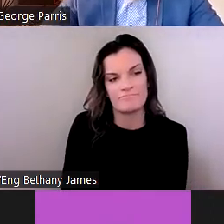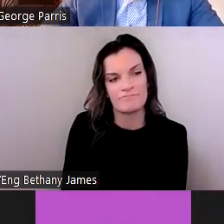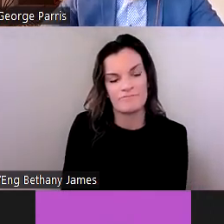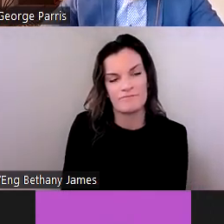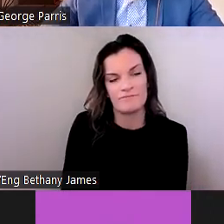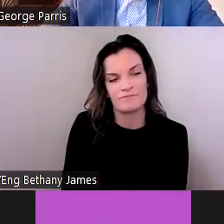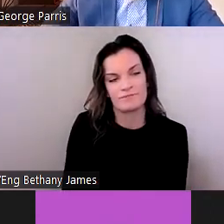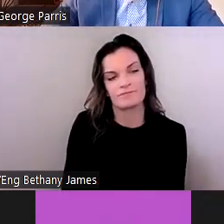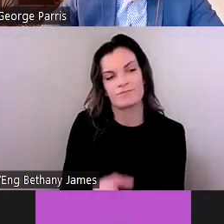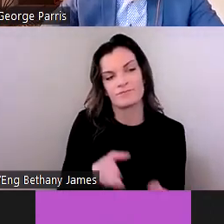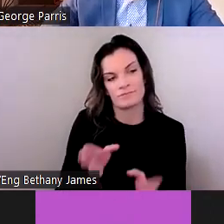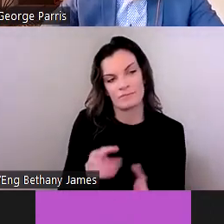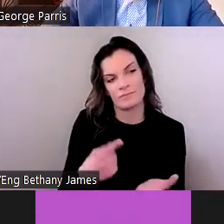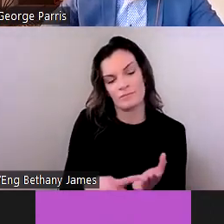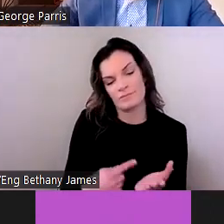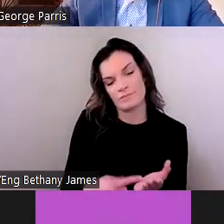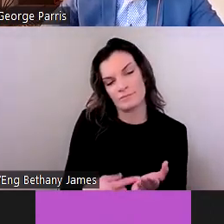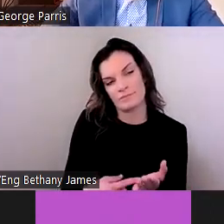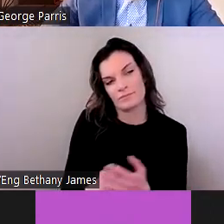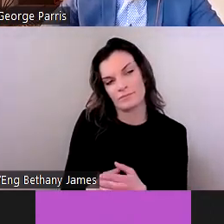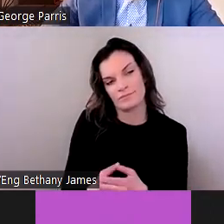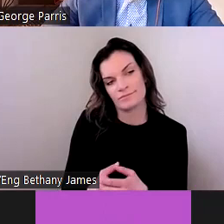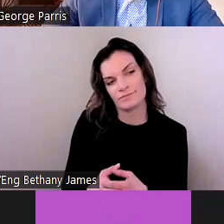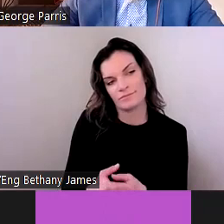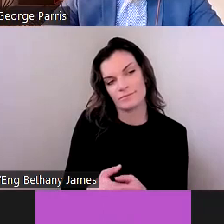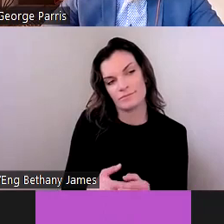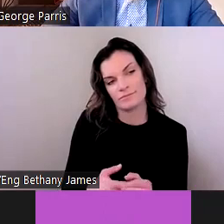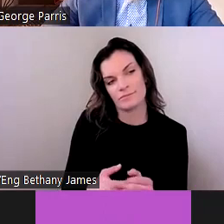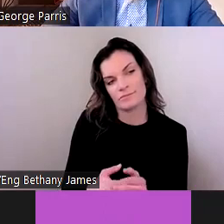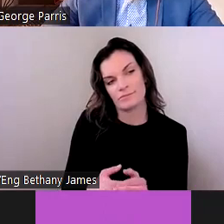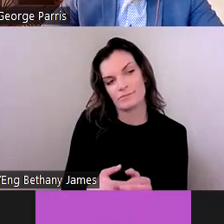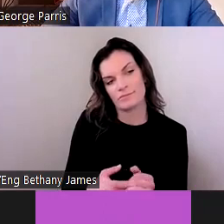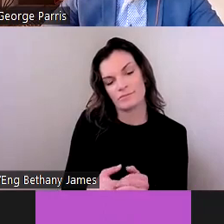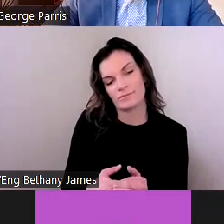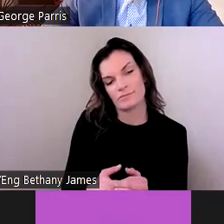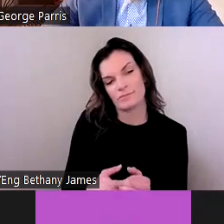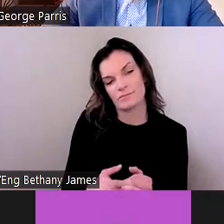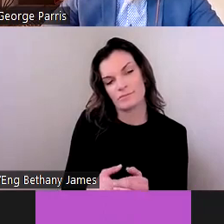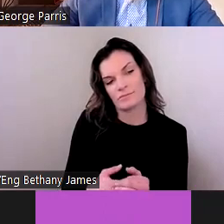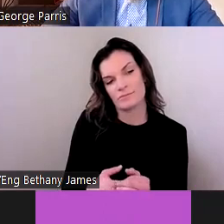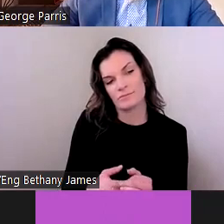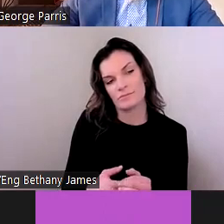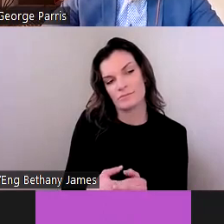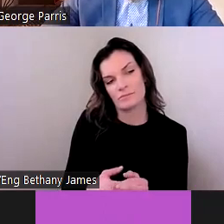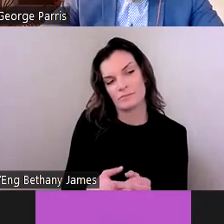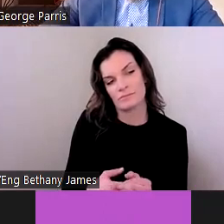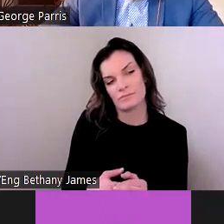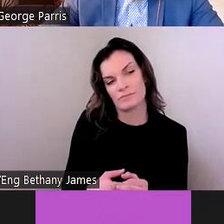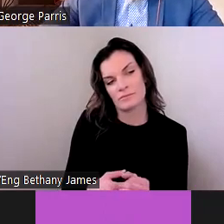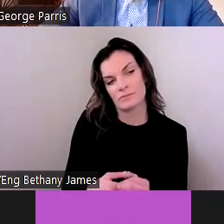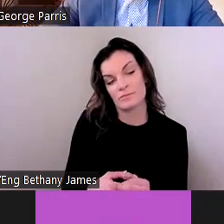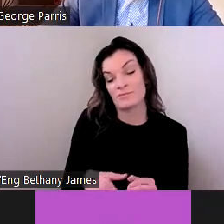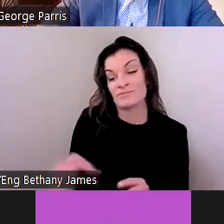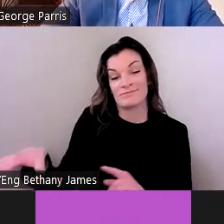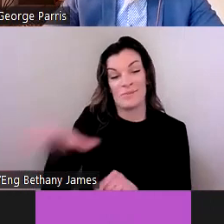Again, the same survey shows that toxic workplaces are associated with diminished psychological